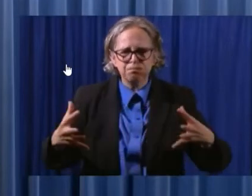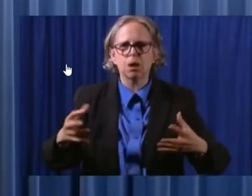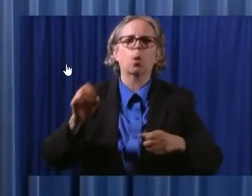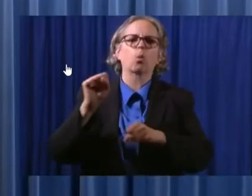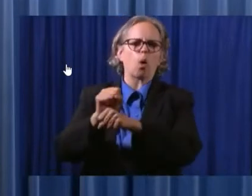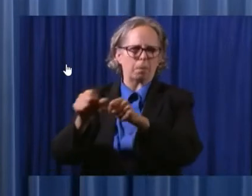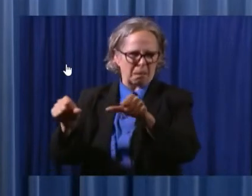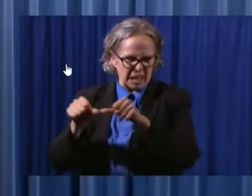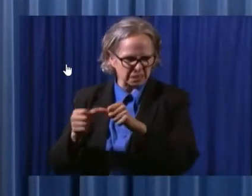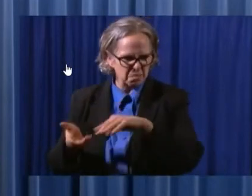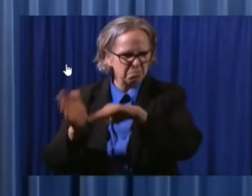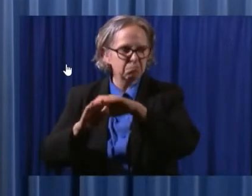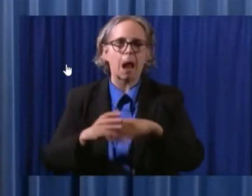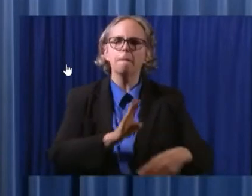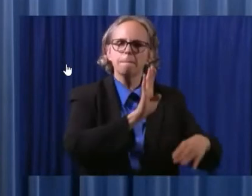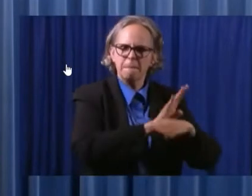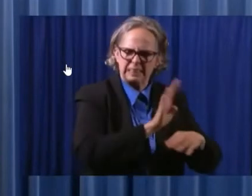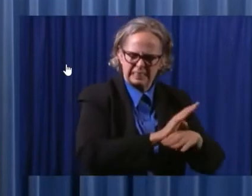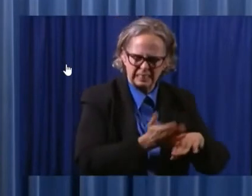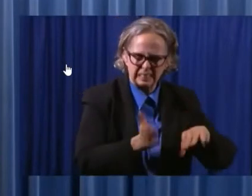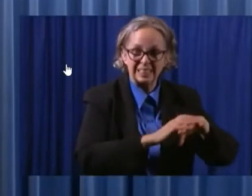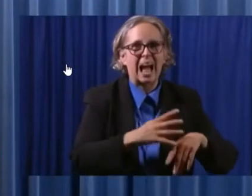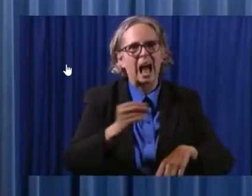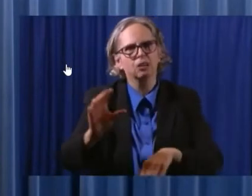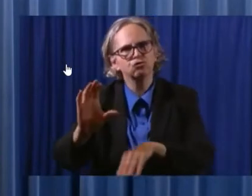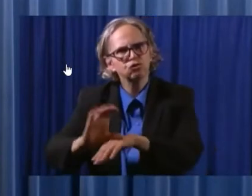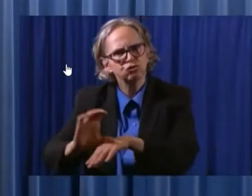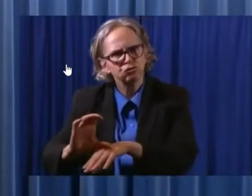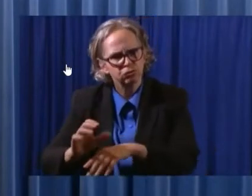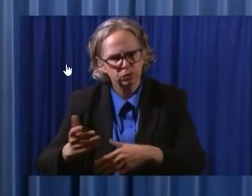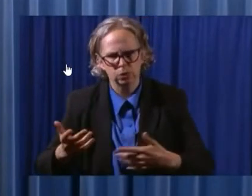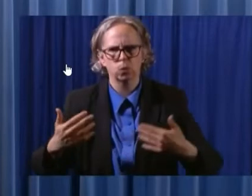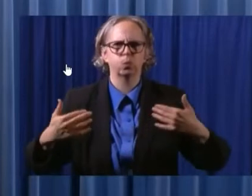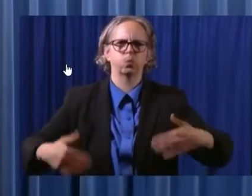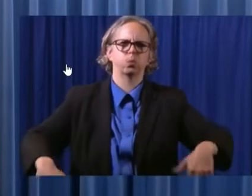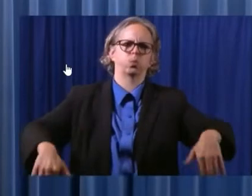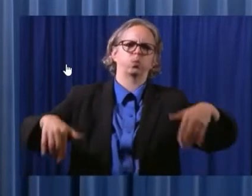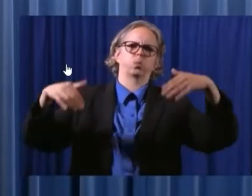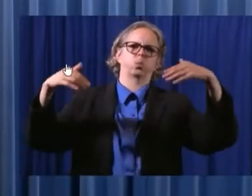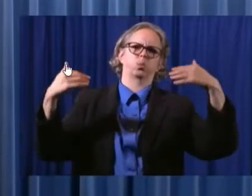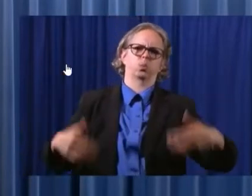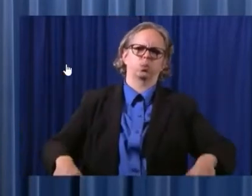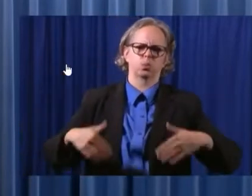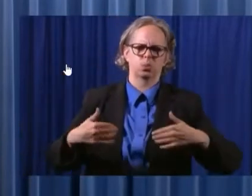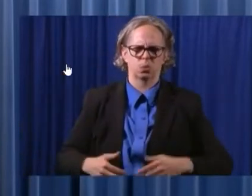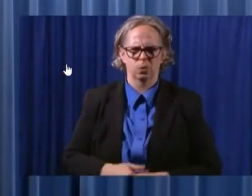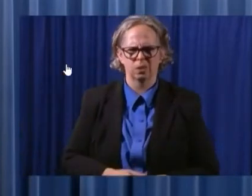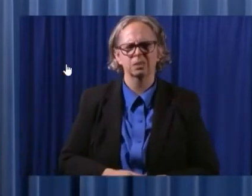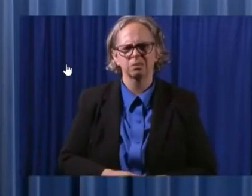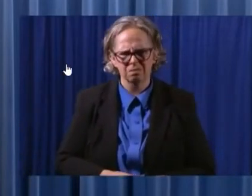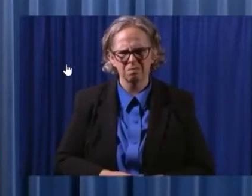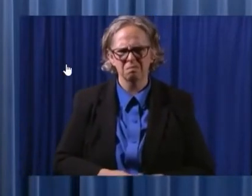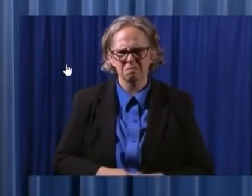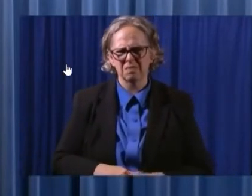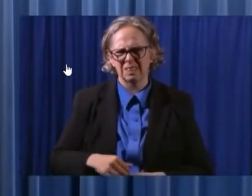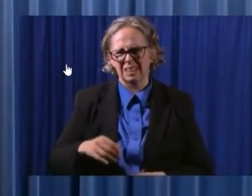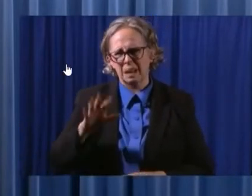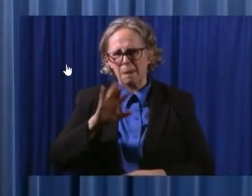all, Hamilton County has seen a high percentage of its cases outside of congregate settings, ranging from about 89% to